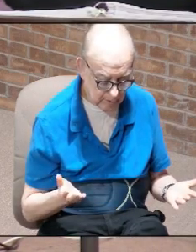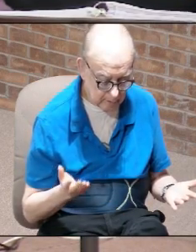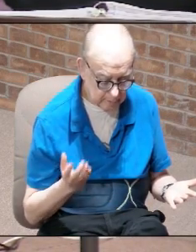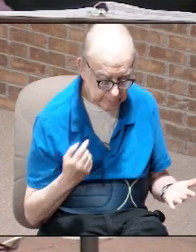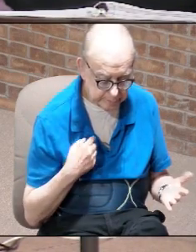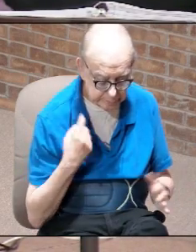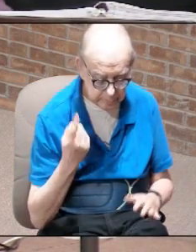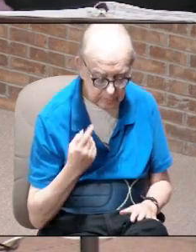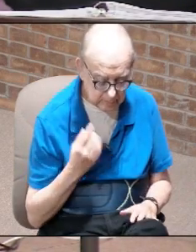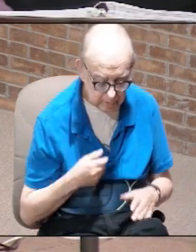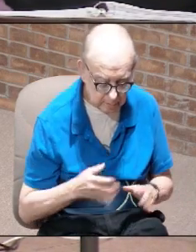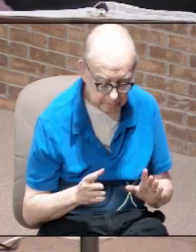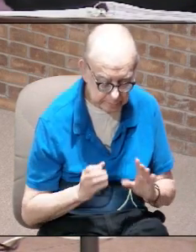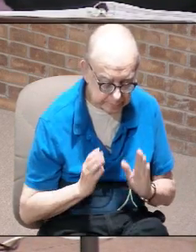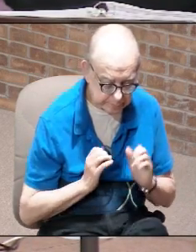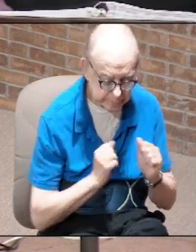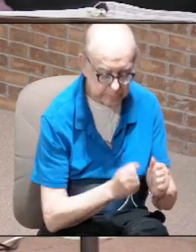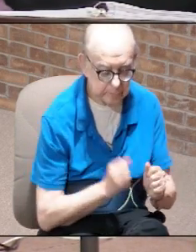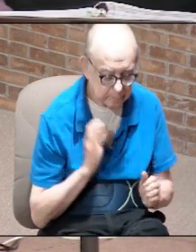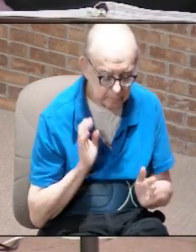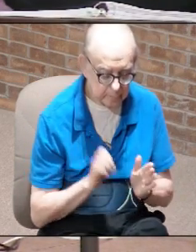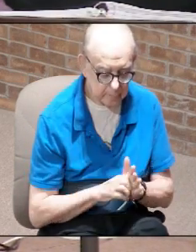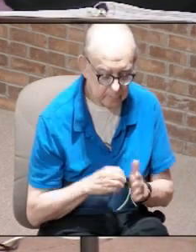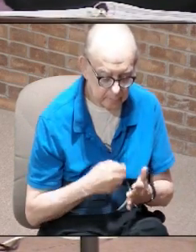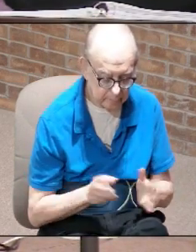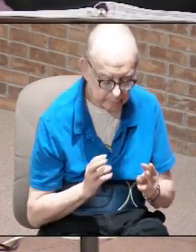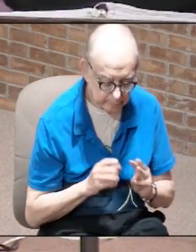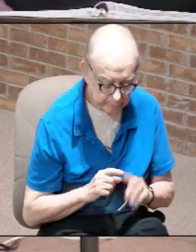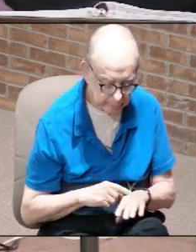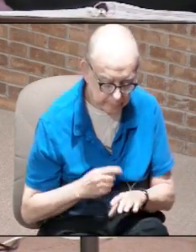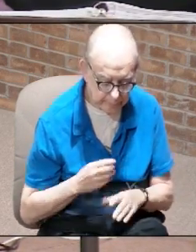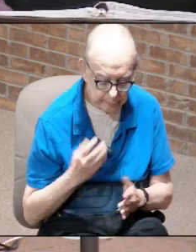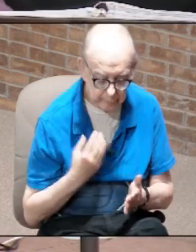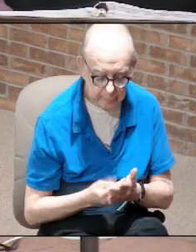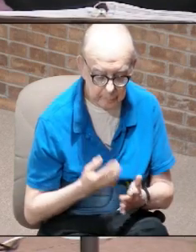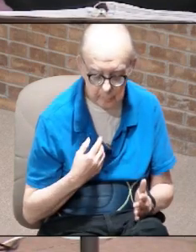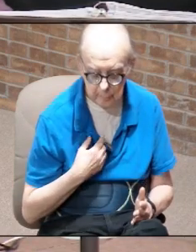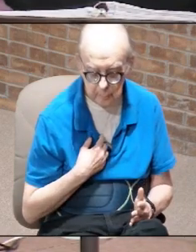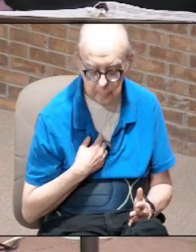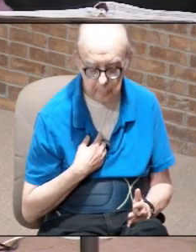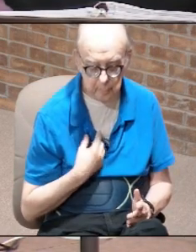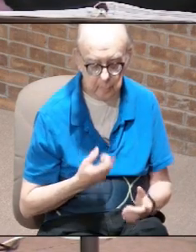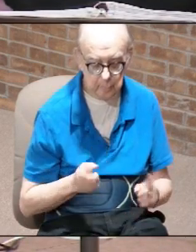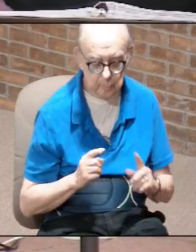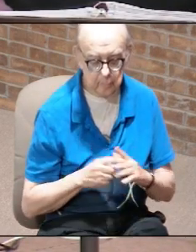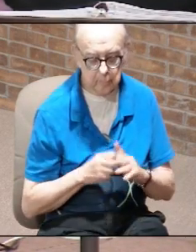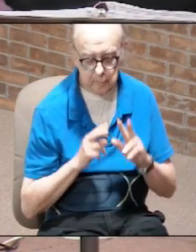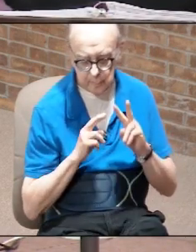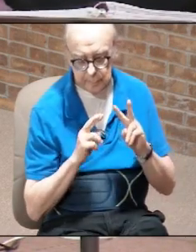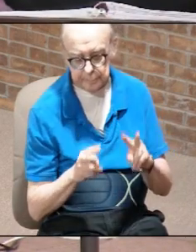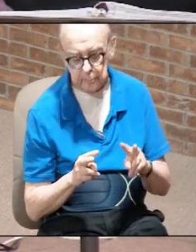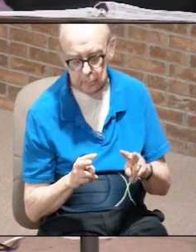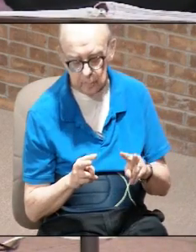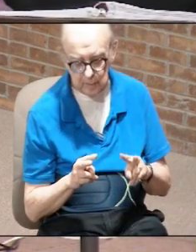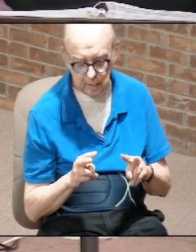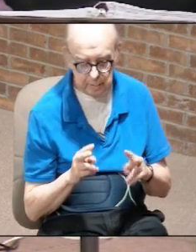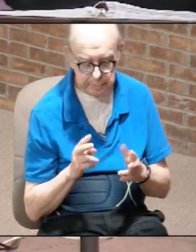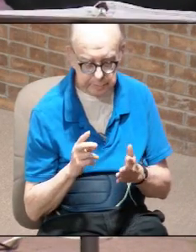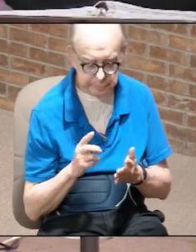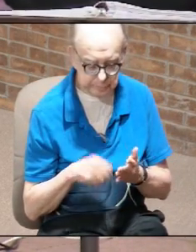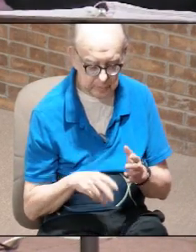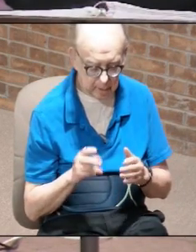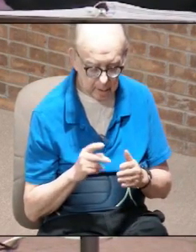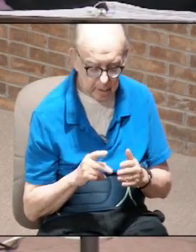I'm thinking. Don't let me follow evil ways, but lead me in the way that time has proven me. So when you begin to look at what